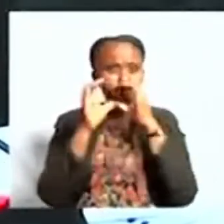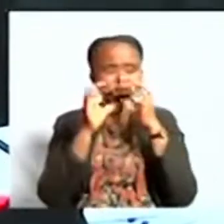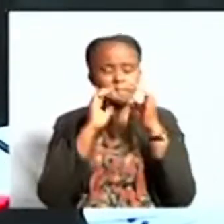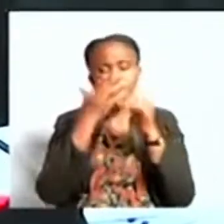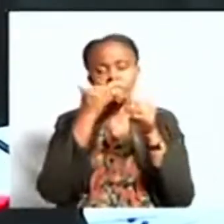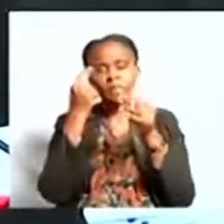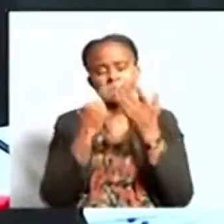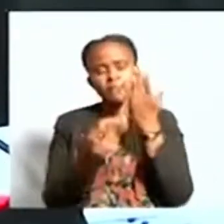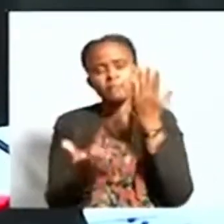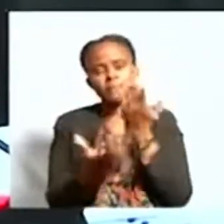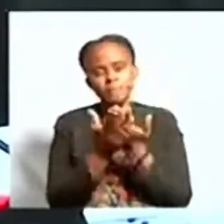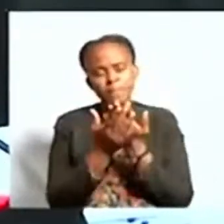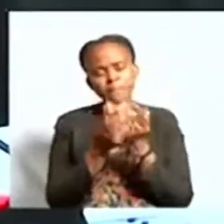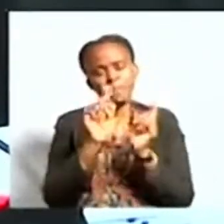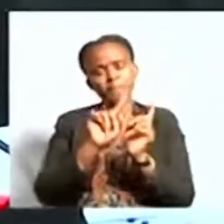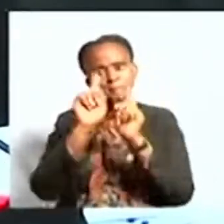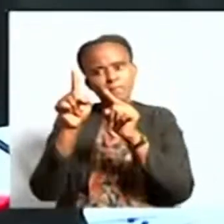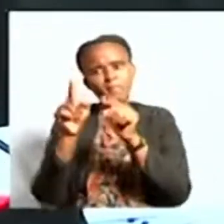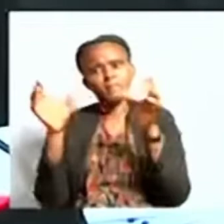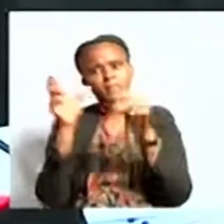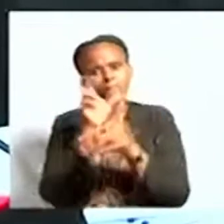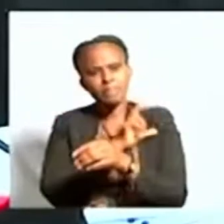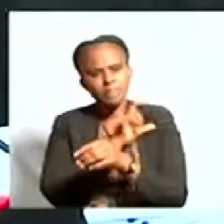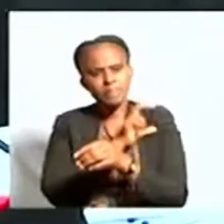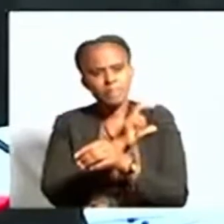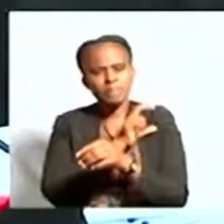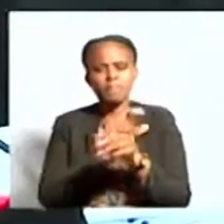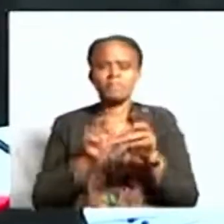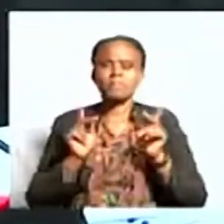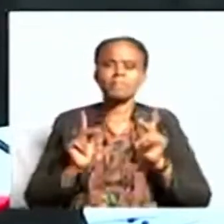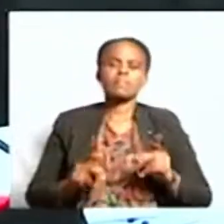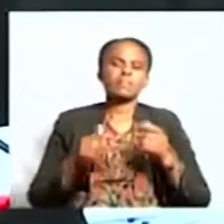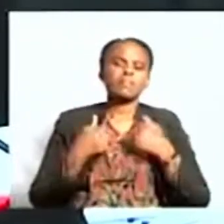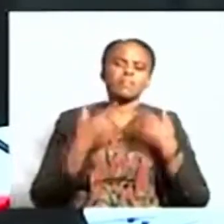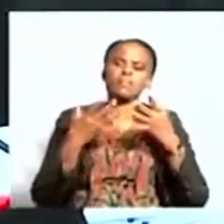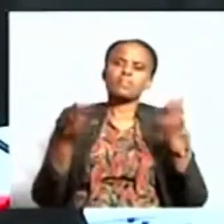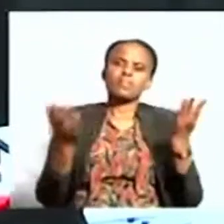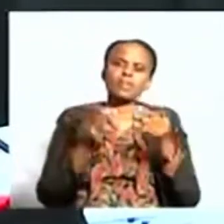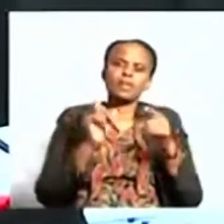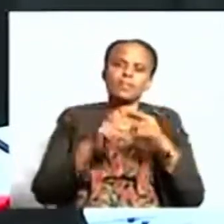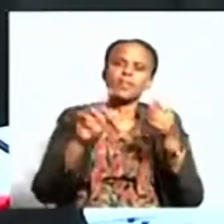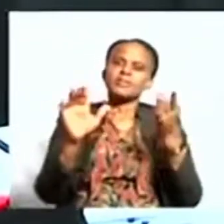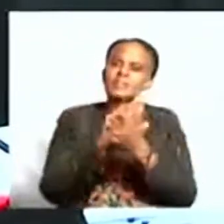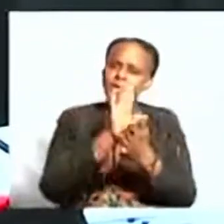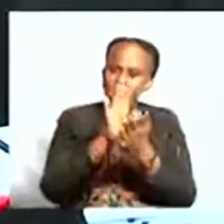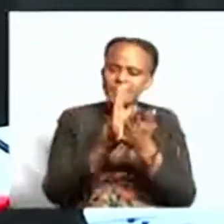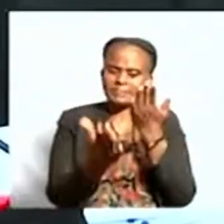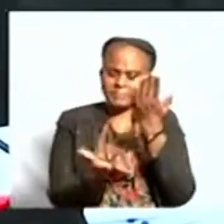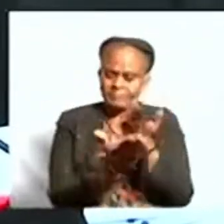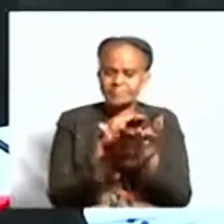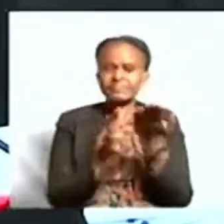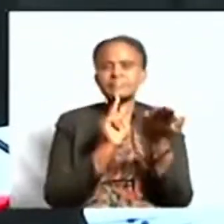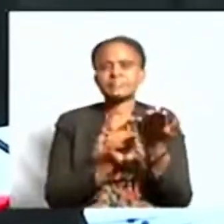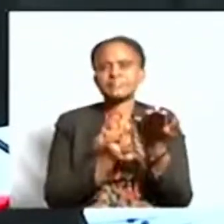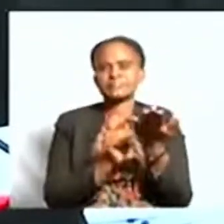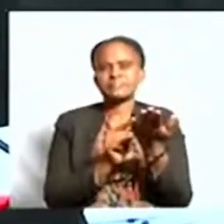be attached. Whether you went to the police, the client didn't have a loss, but the documentation should be